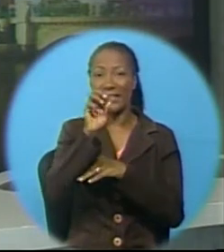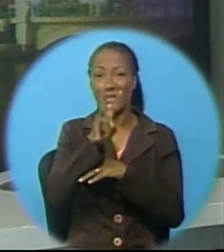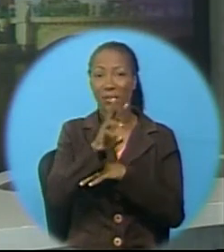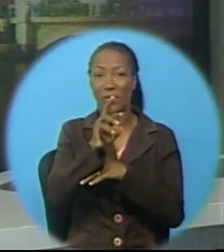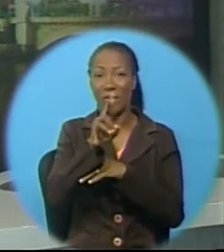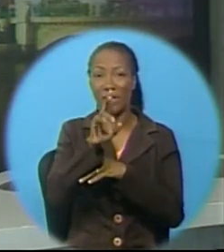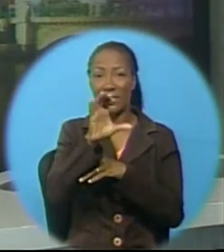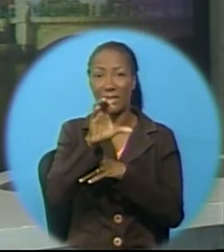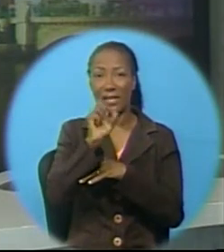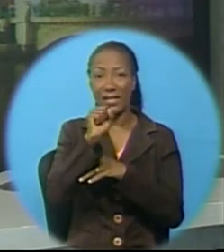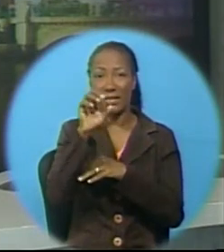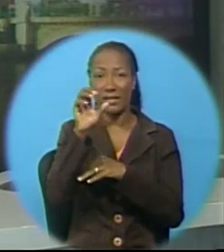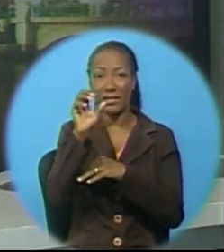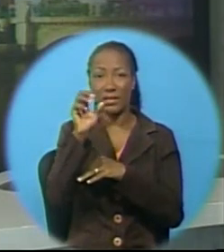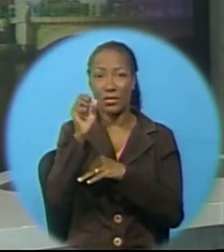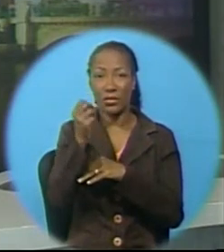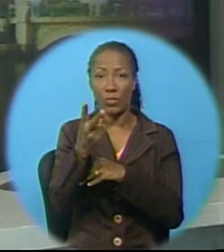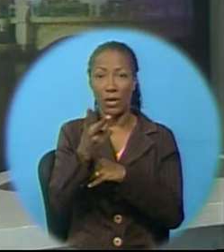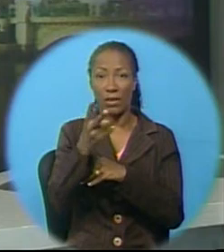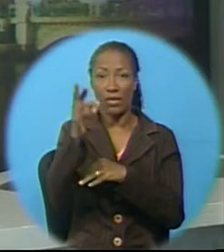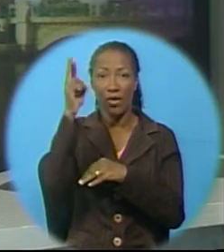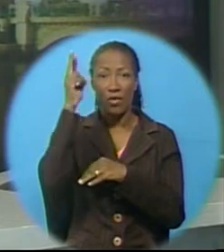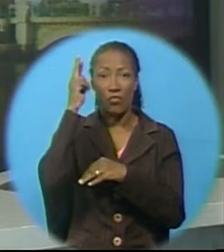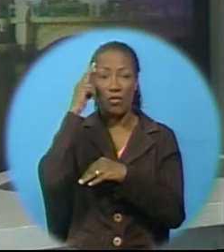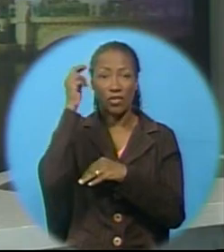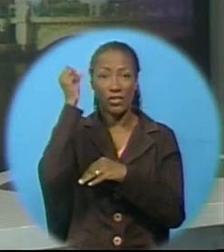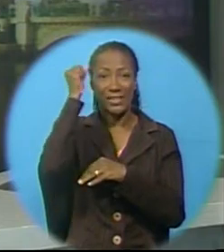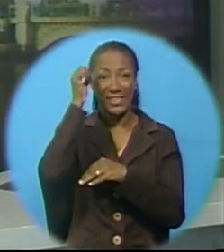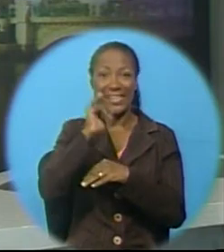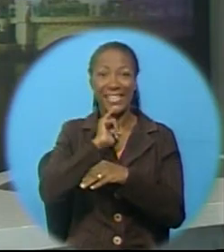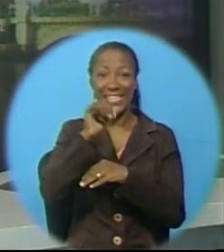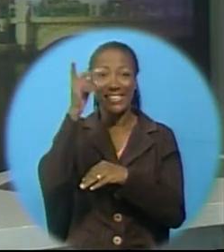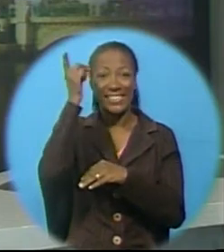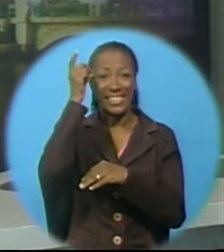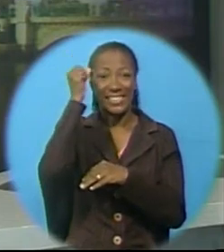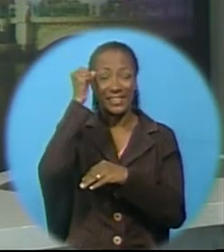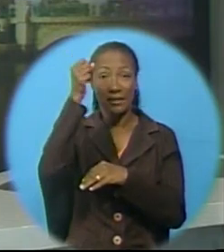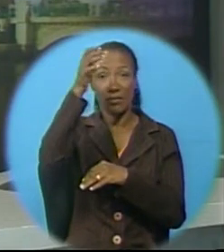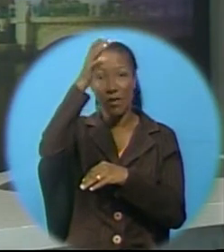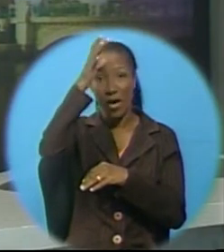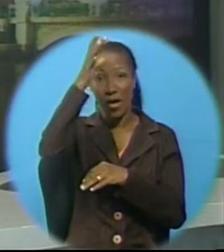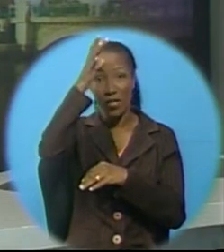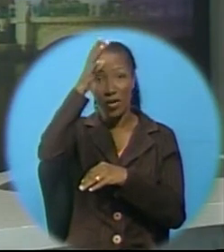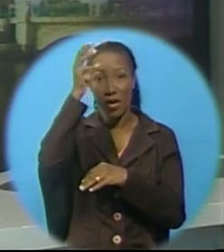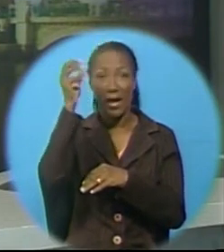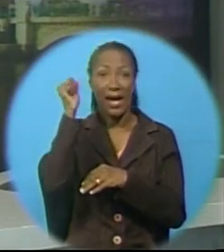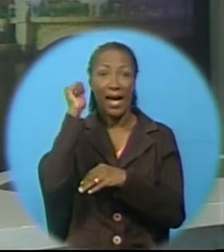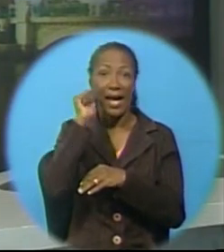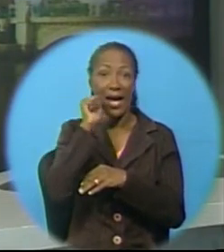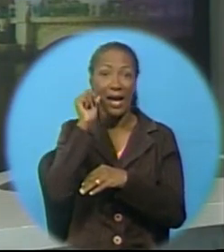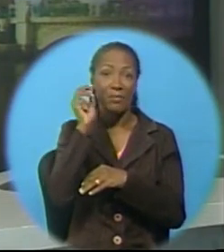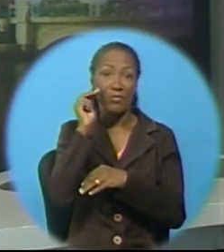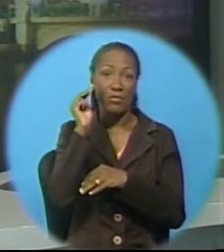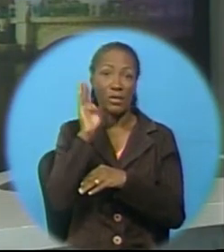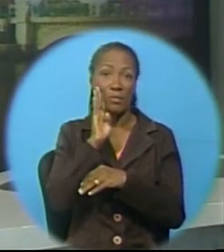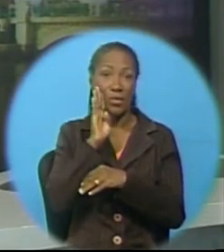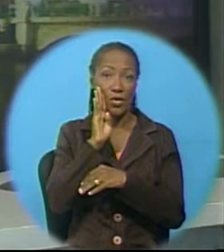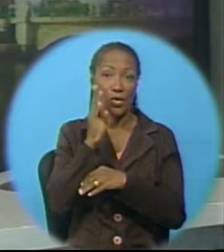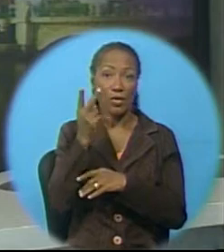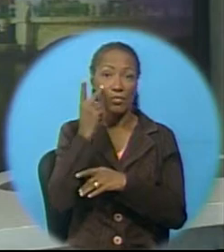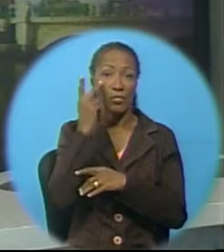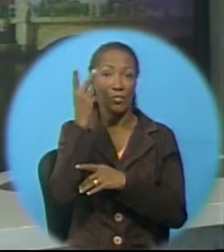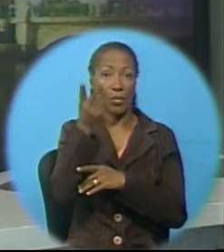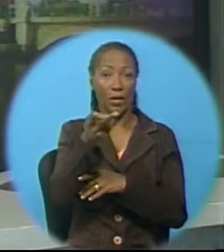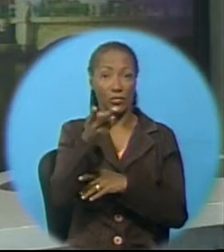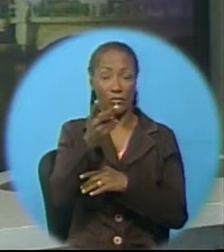S12. Roger Skeet, incidentally, is Dane Skeet's father. CBC's Anne-Marie Burke was at the popular Hangman's Hill stage for some of the